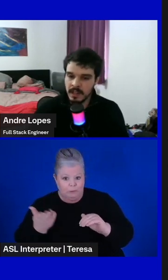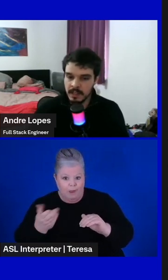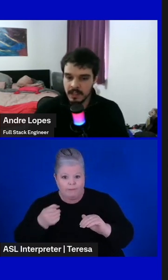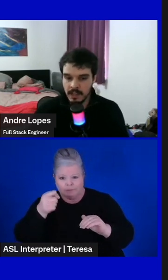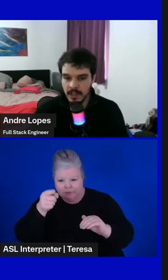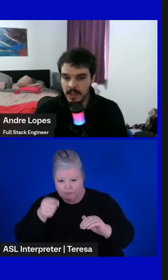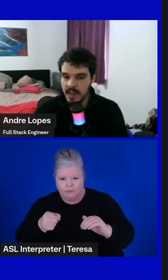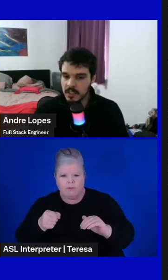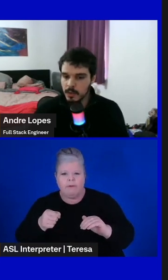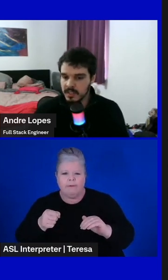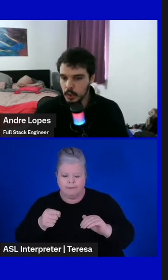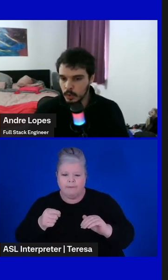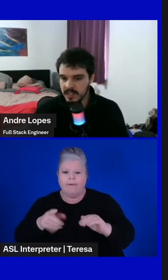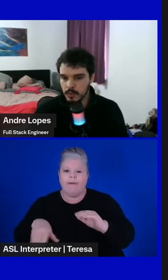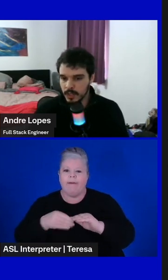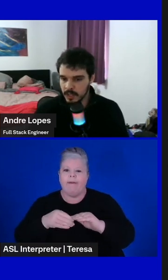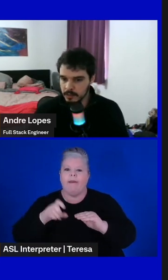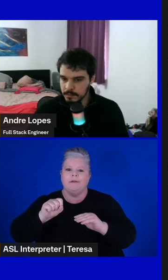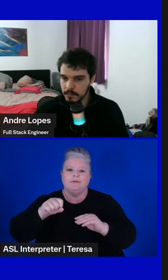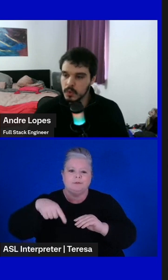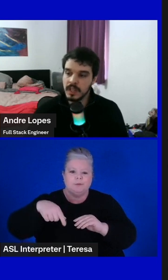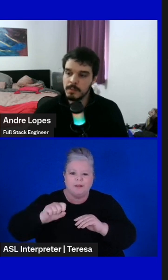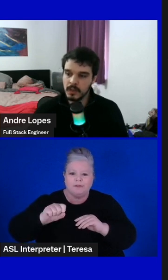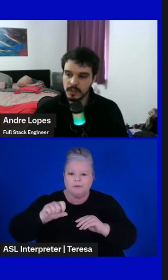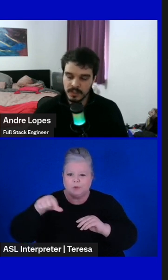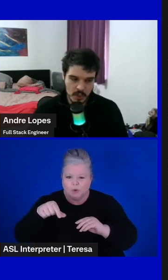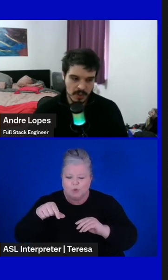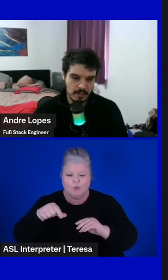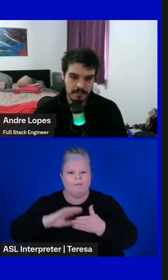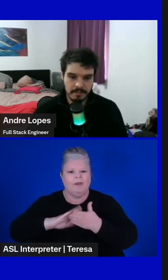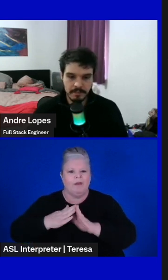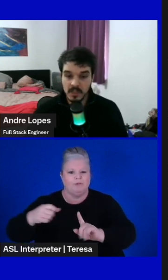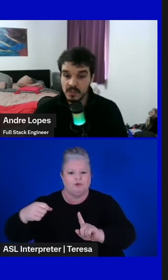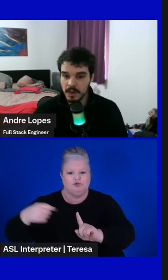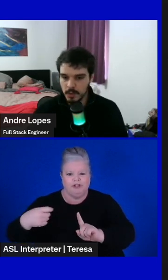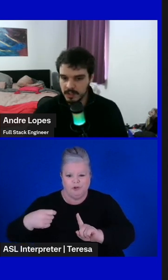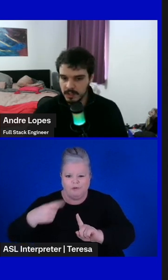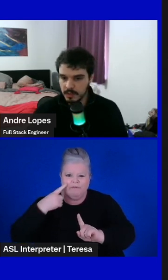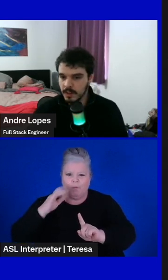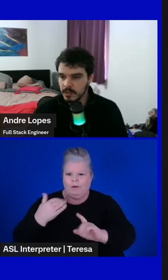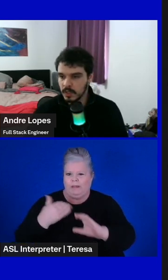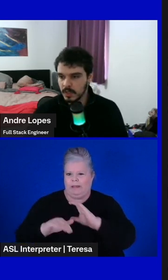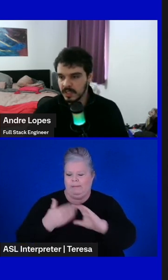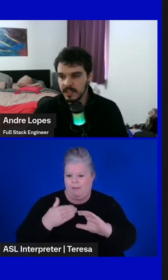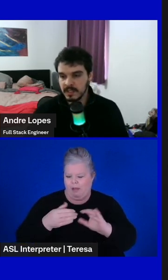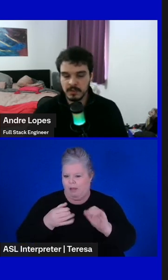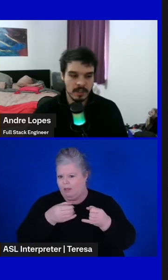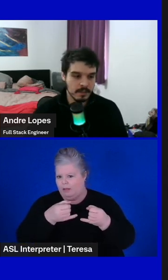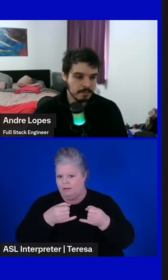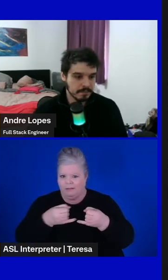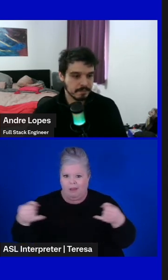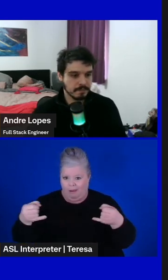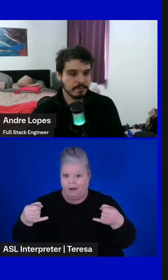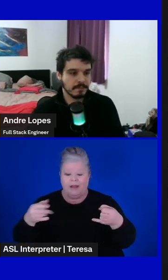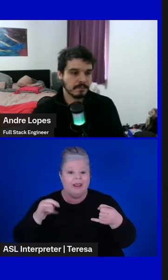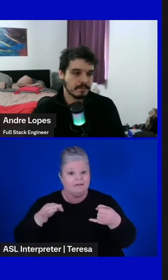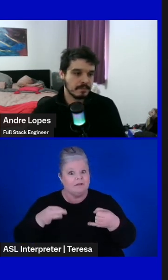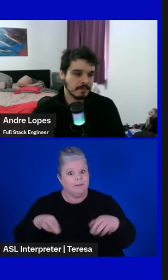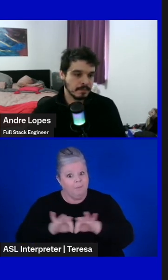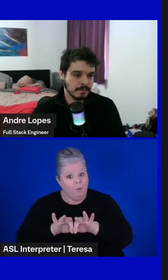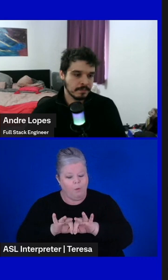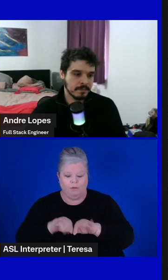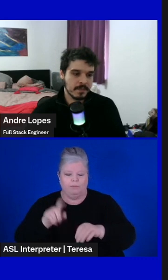adding the SQS queue as a trigger to the email notification Lambda. This is very important, or else you cannot add as a trigger.